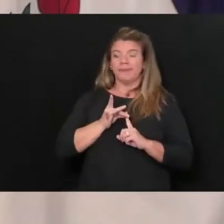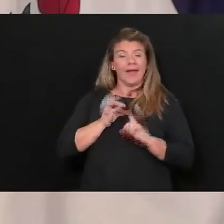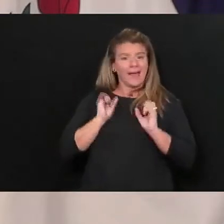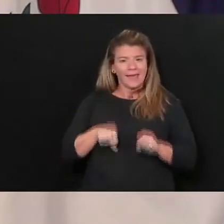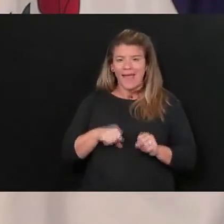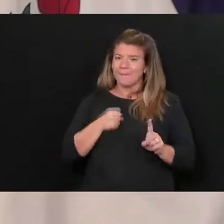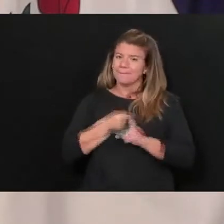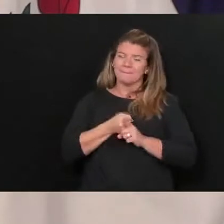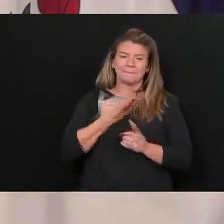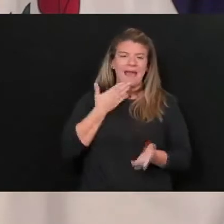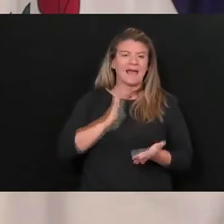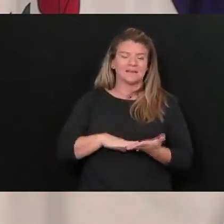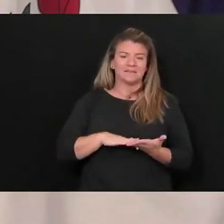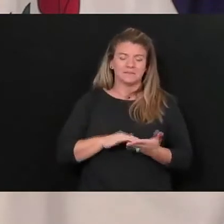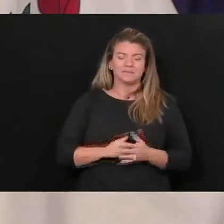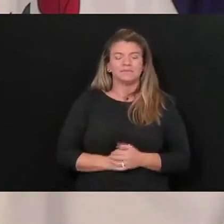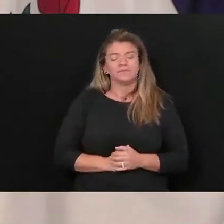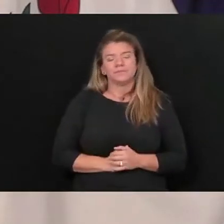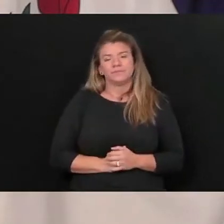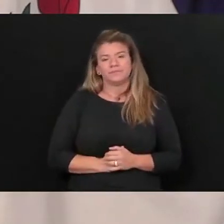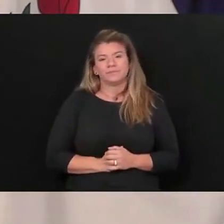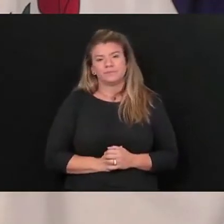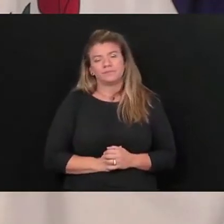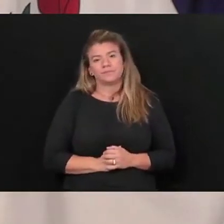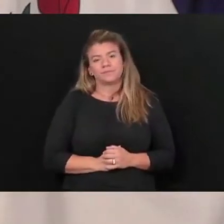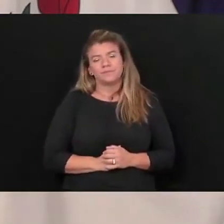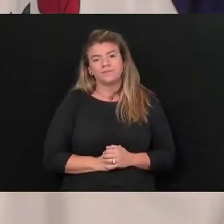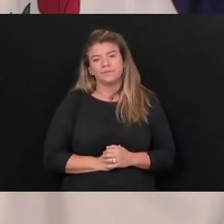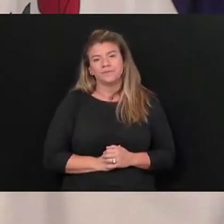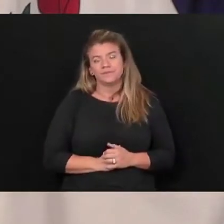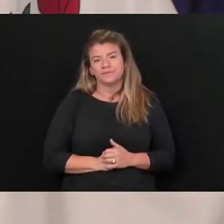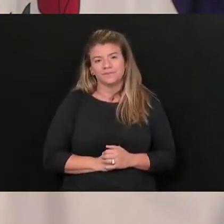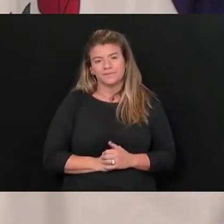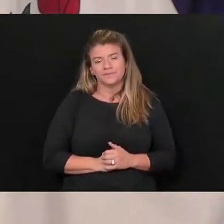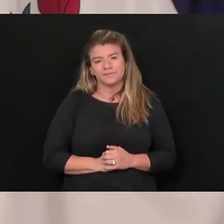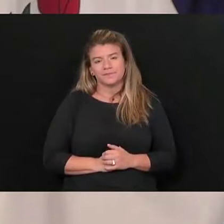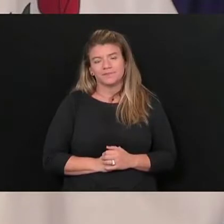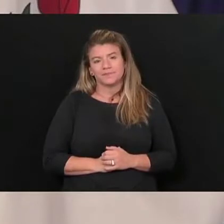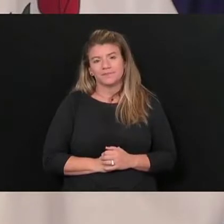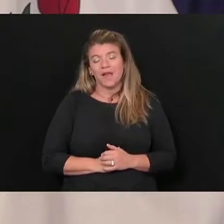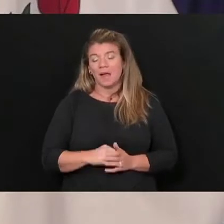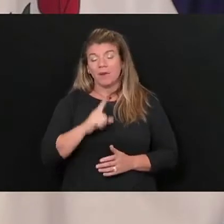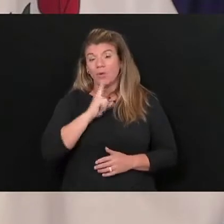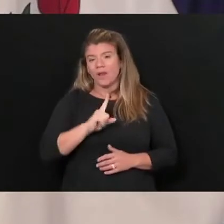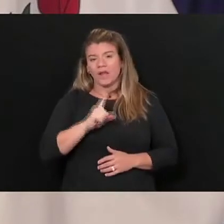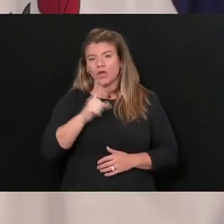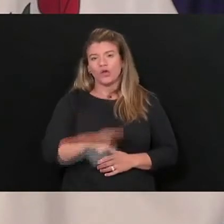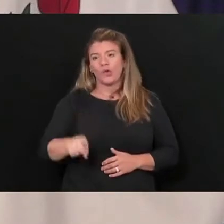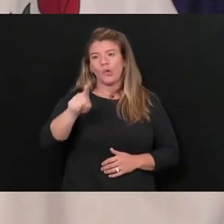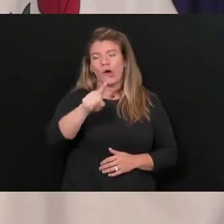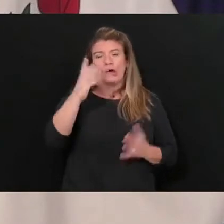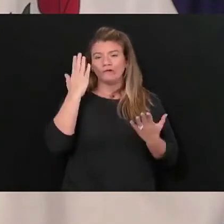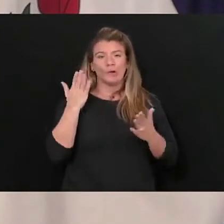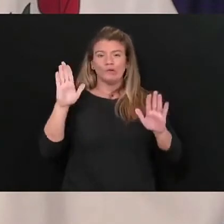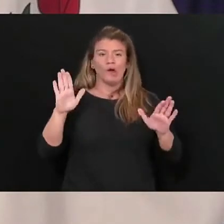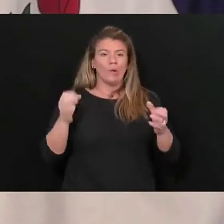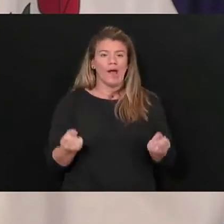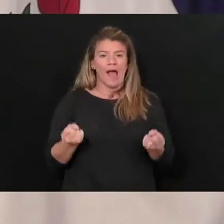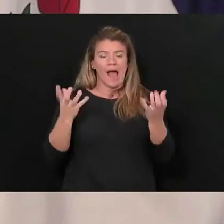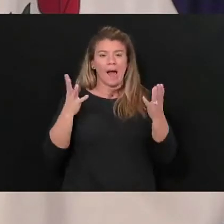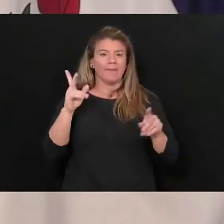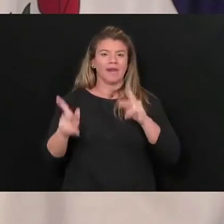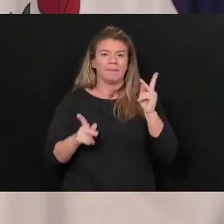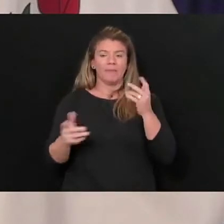You know, you can't imagine. I want to tell you just this. You can't imagine the number of calls that I get,